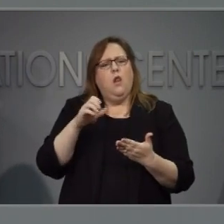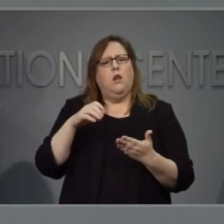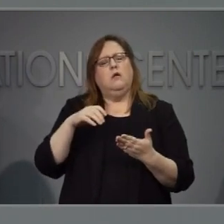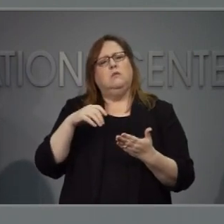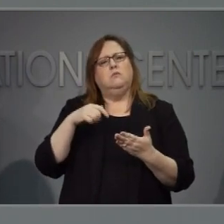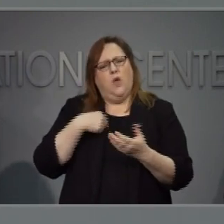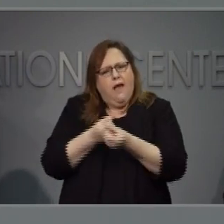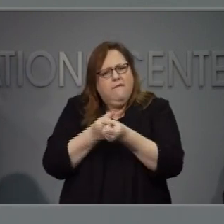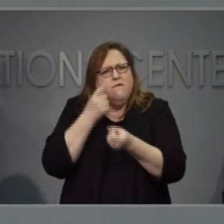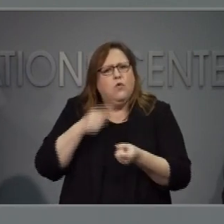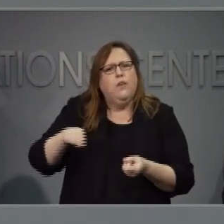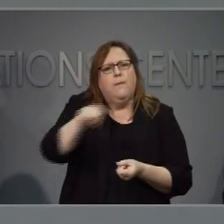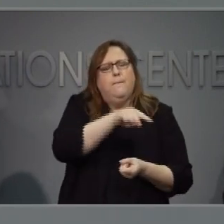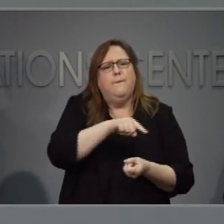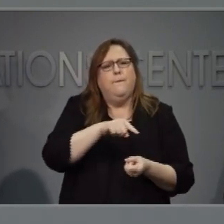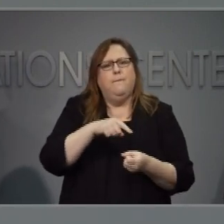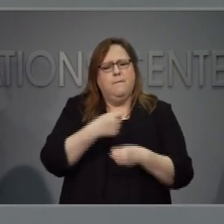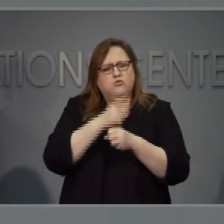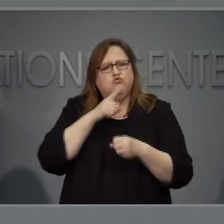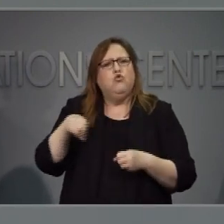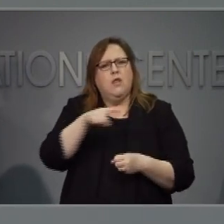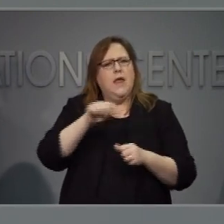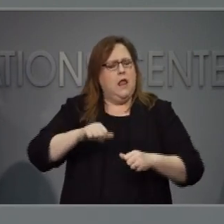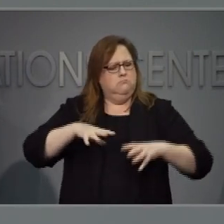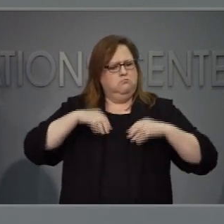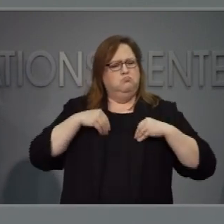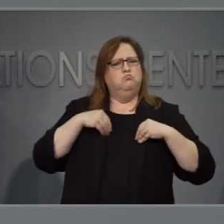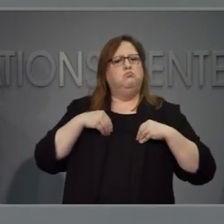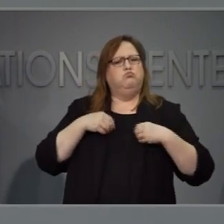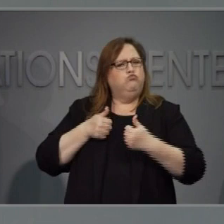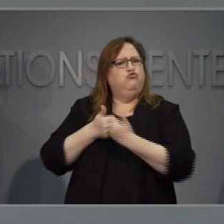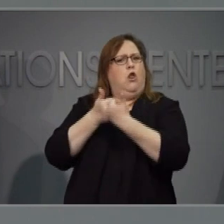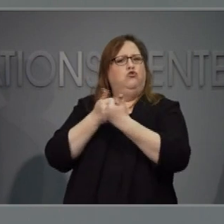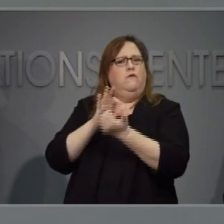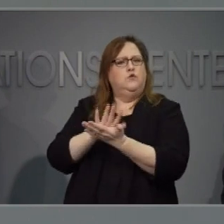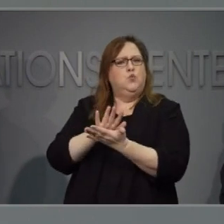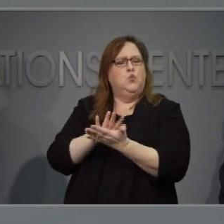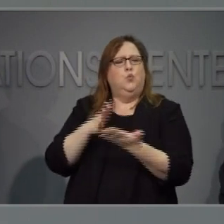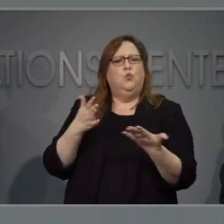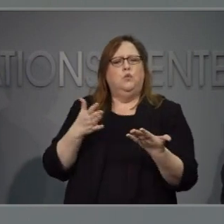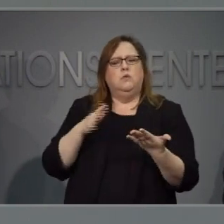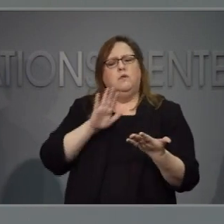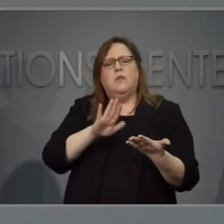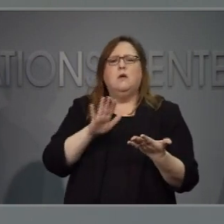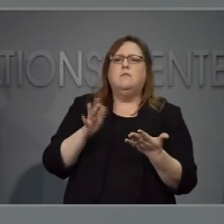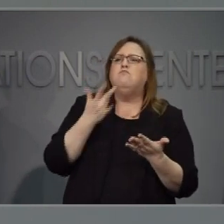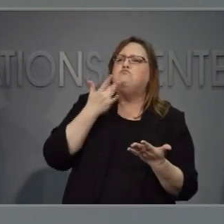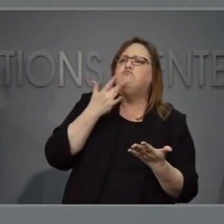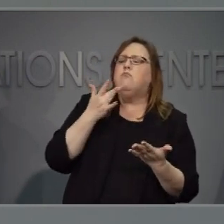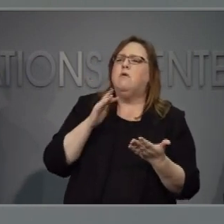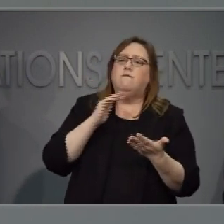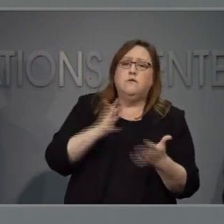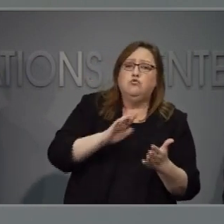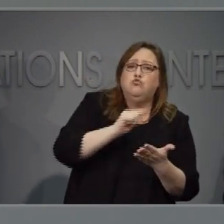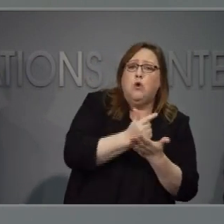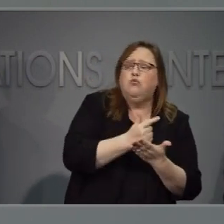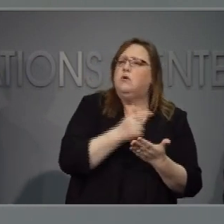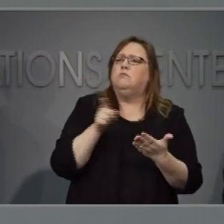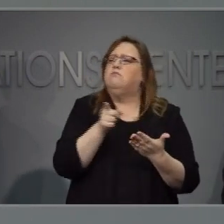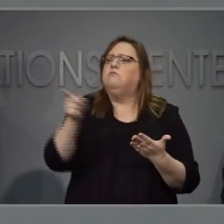to be empowered to accept academic challenges, prepared to pursue their chosen path after graduating from high